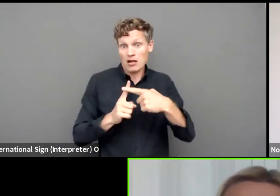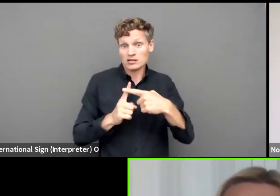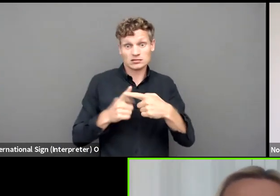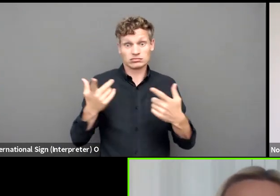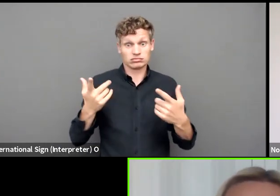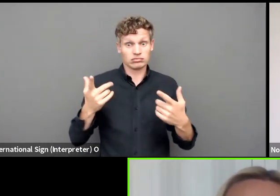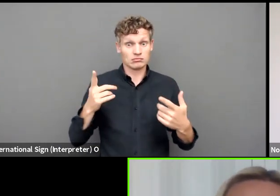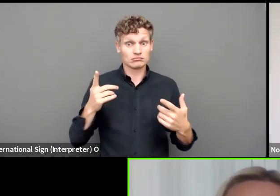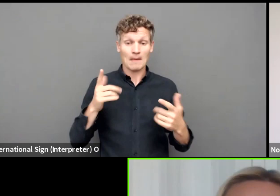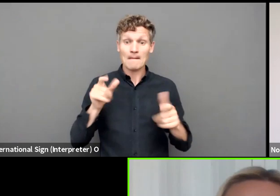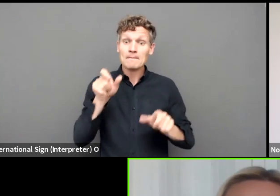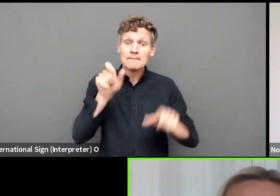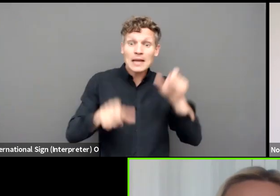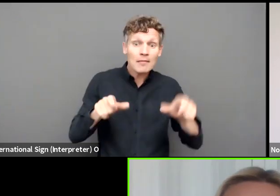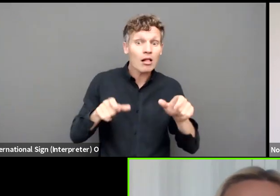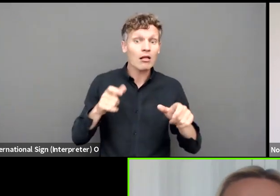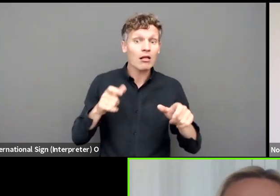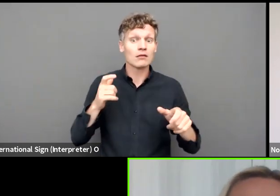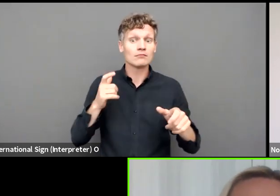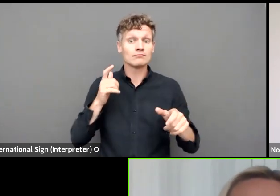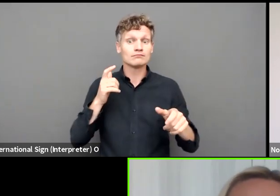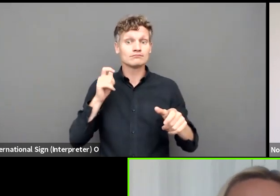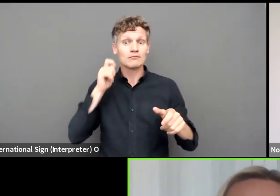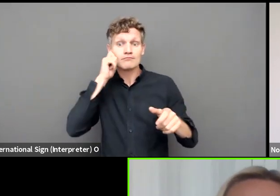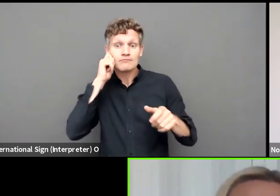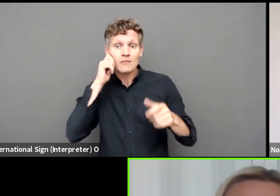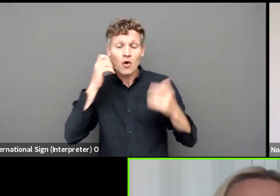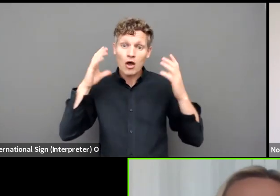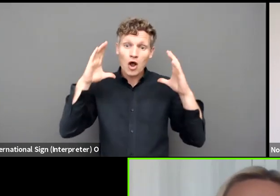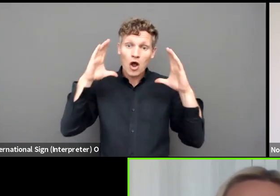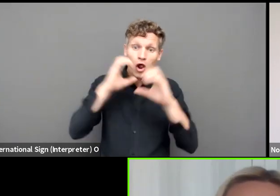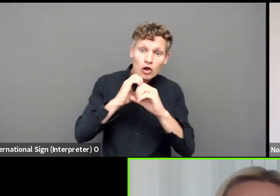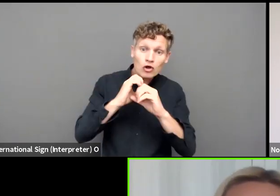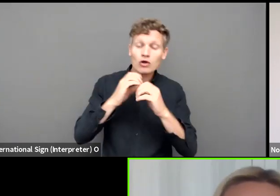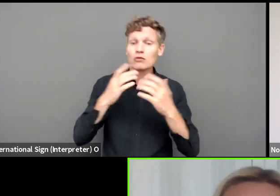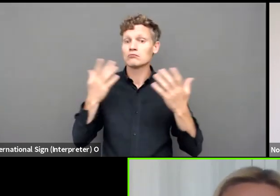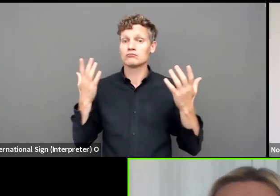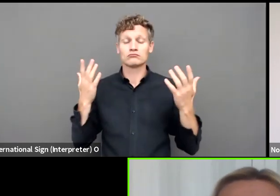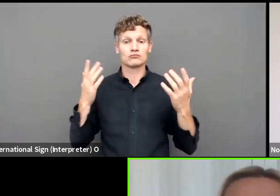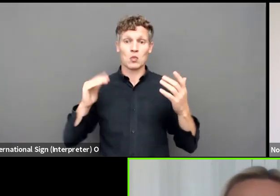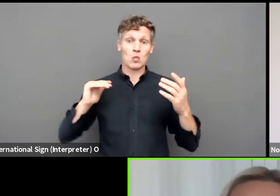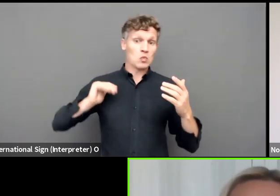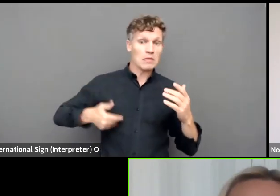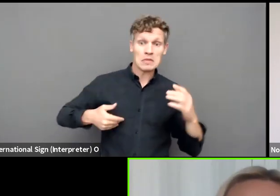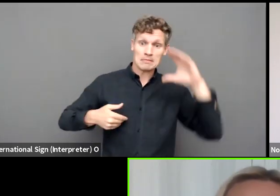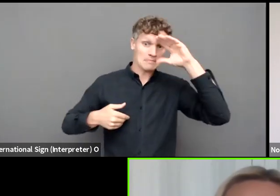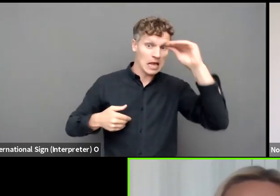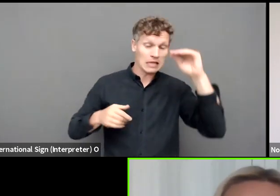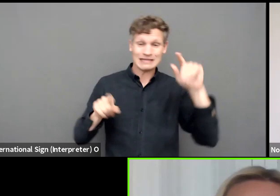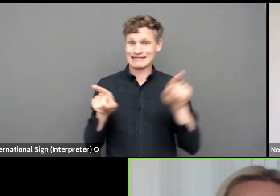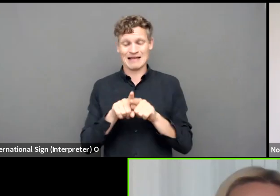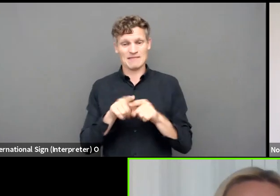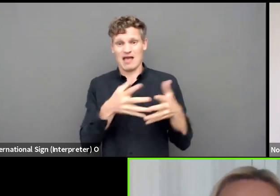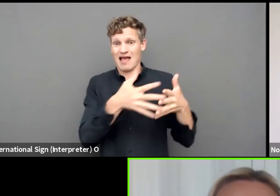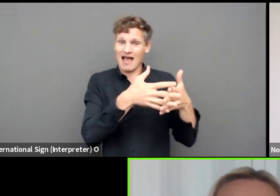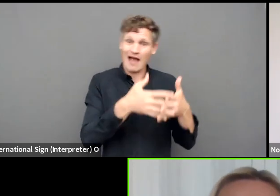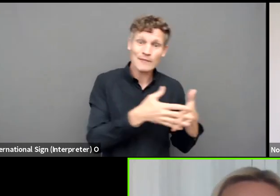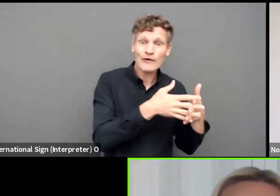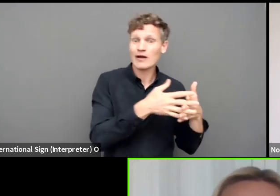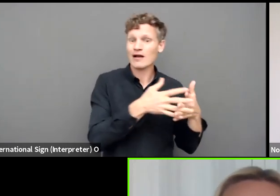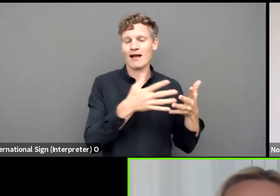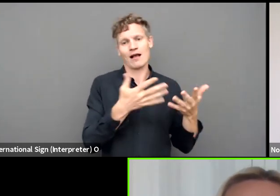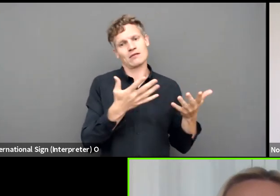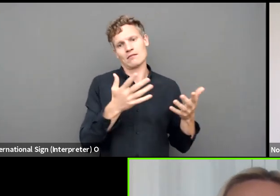for intersectionality, as I mentioned, women of color or men of color for that matter. And in the US, of course, we have the different